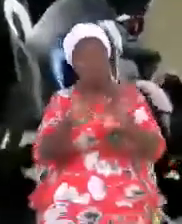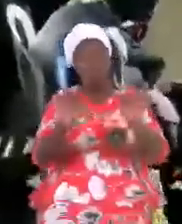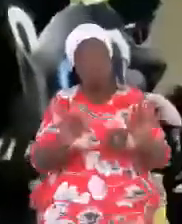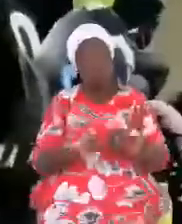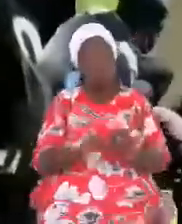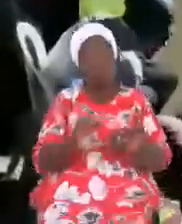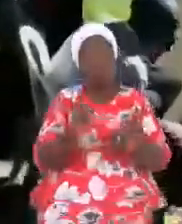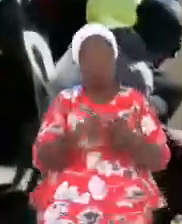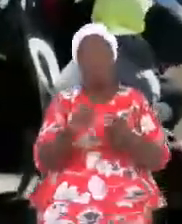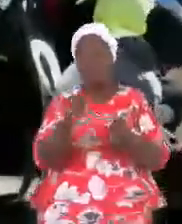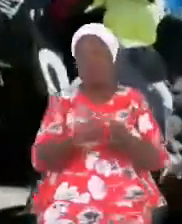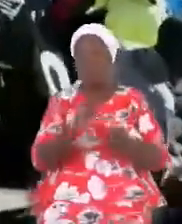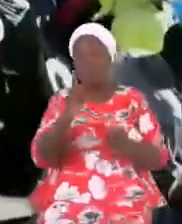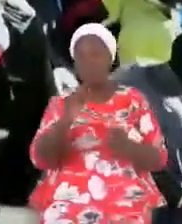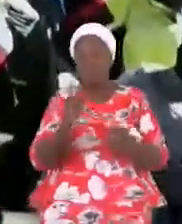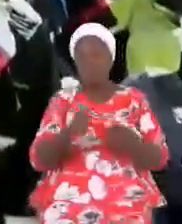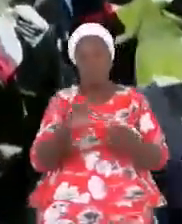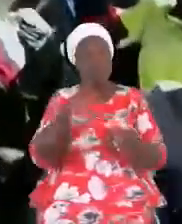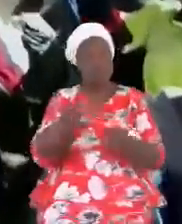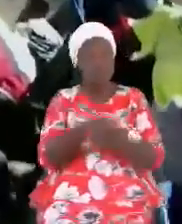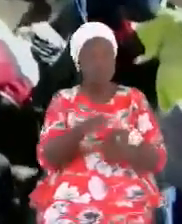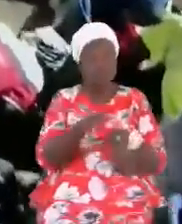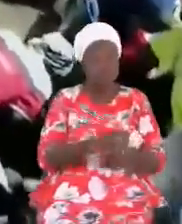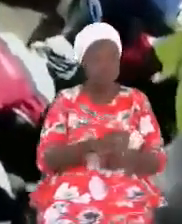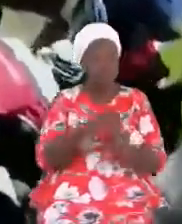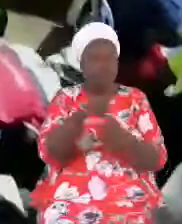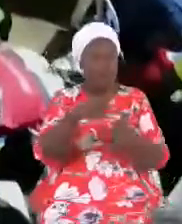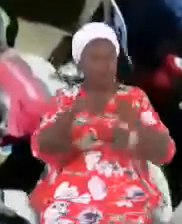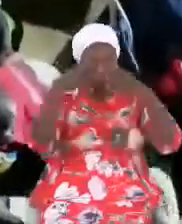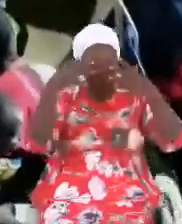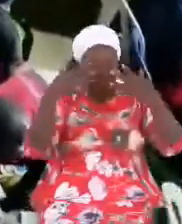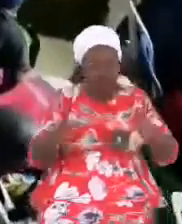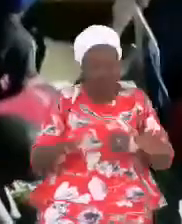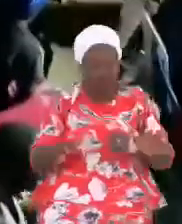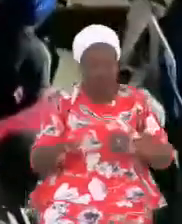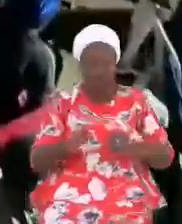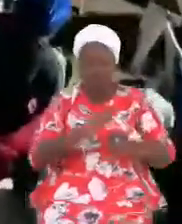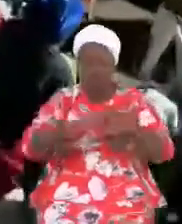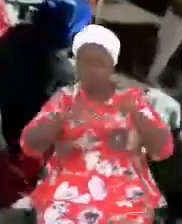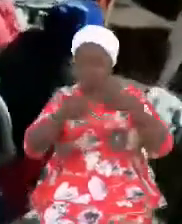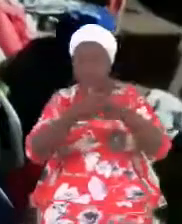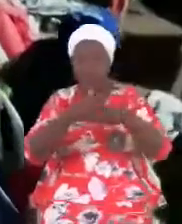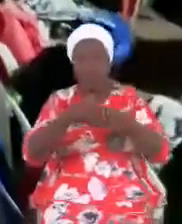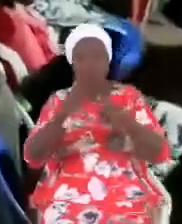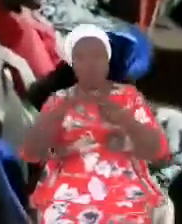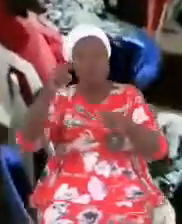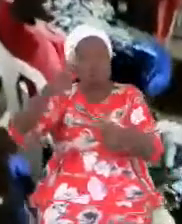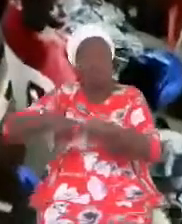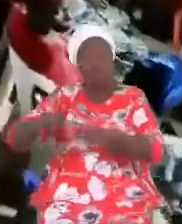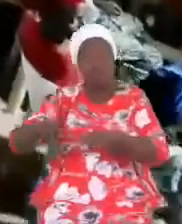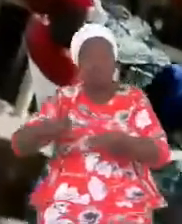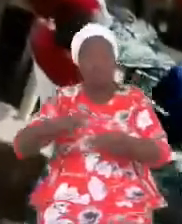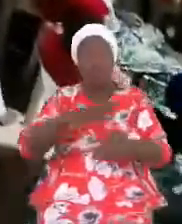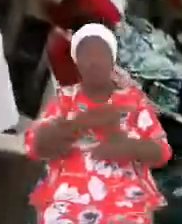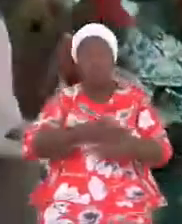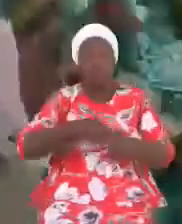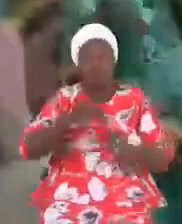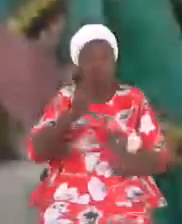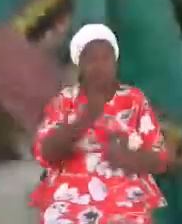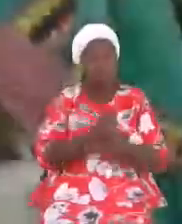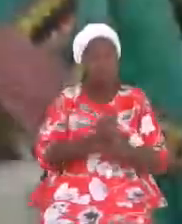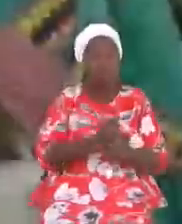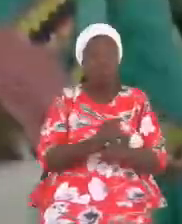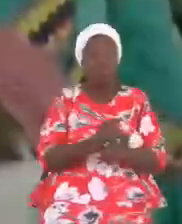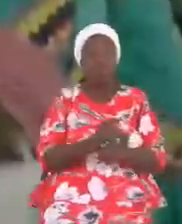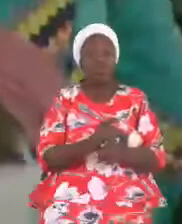as it is being filled. When you finish, don't go back with the slip. Give the slip to your supervisor in